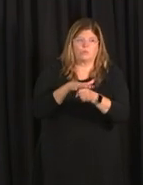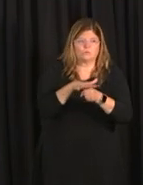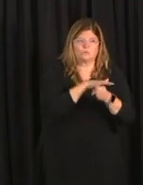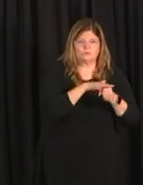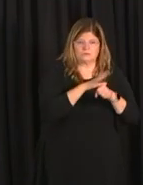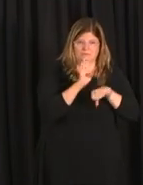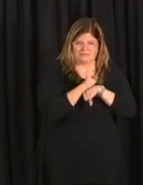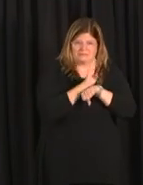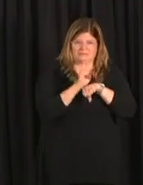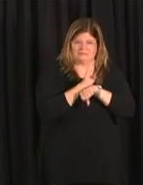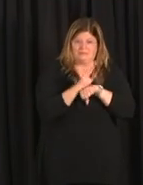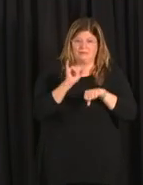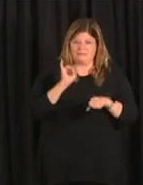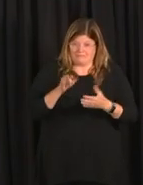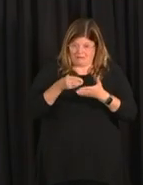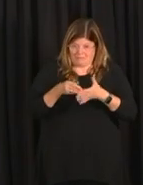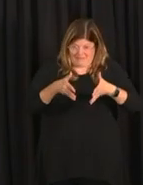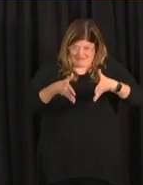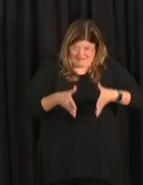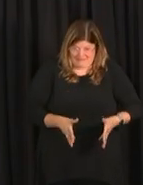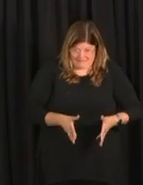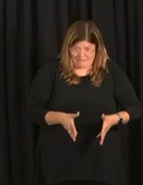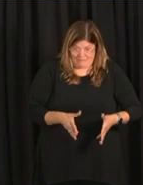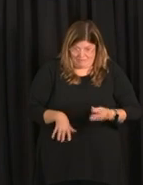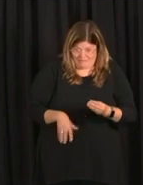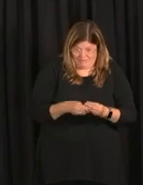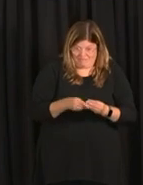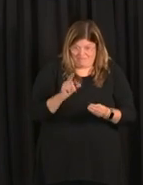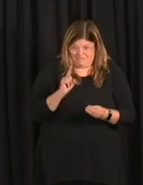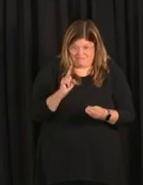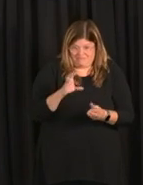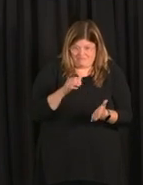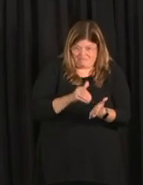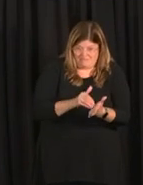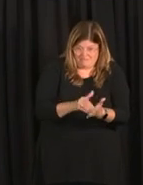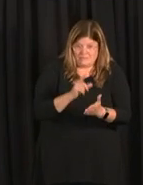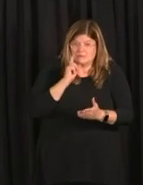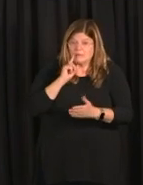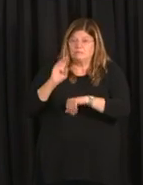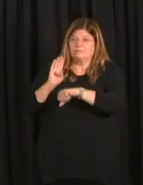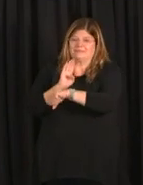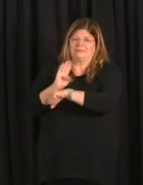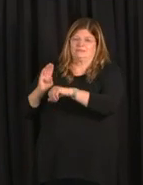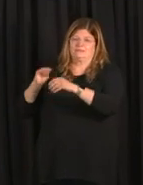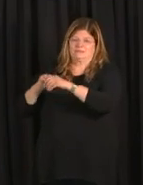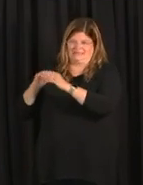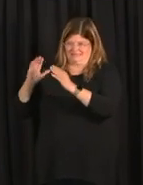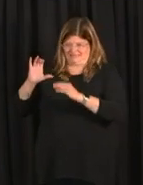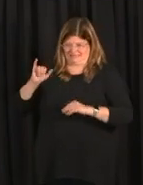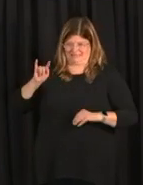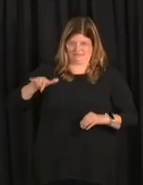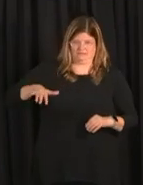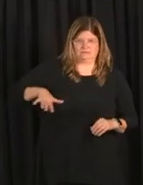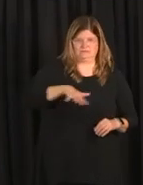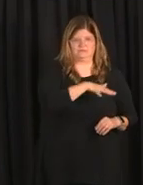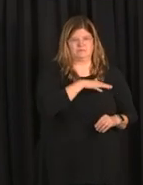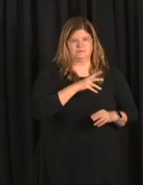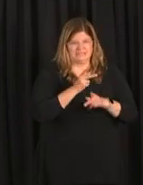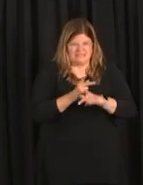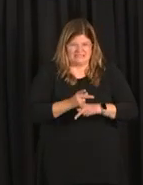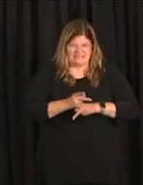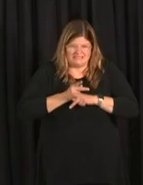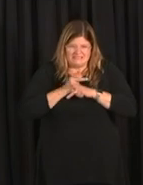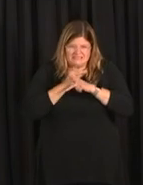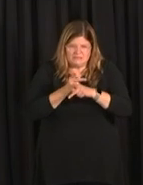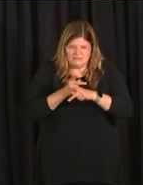if funds are available, an additional $100 million for businesses in the city. I think we need to be careful that we